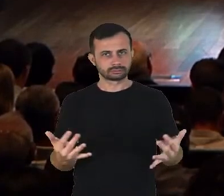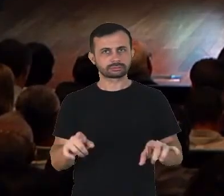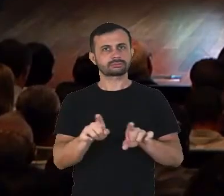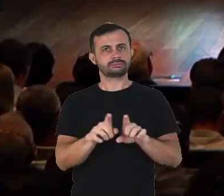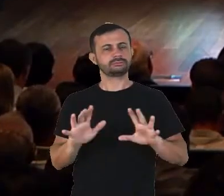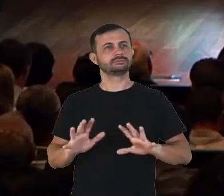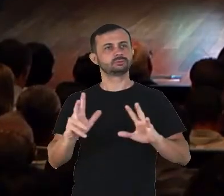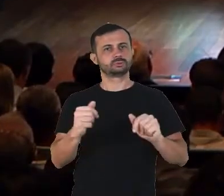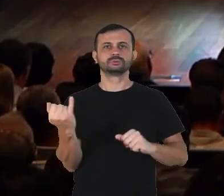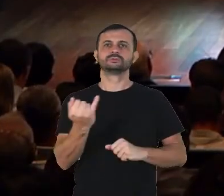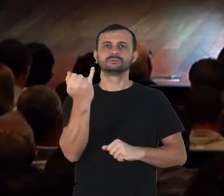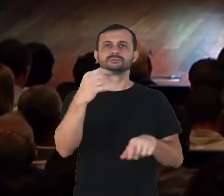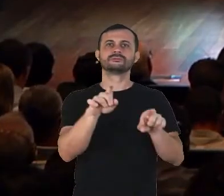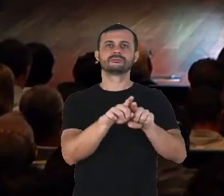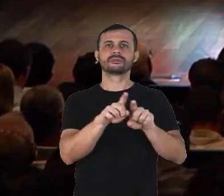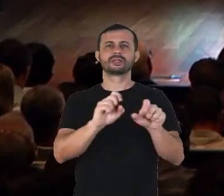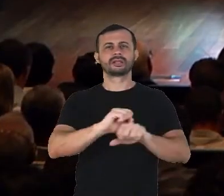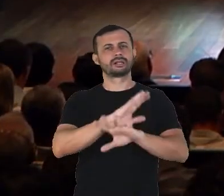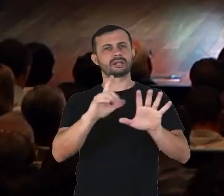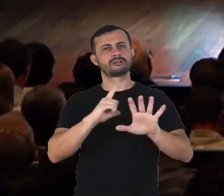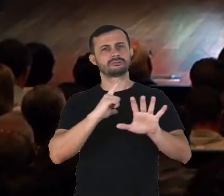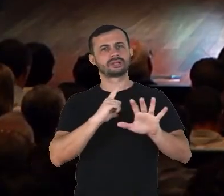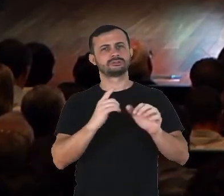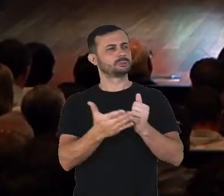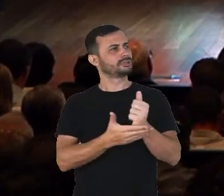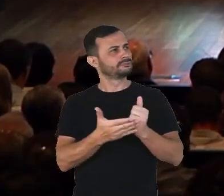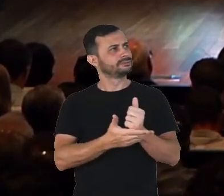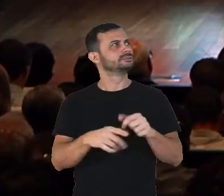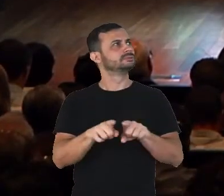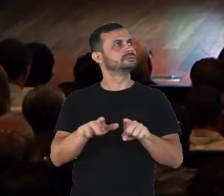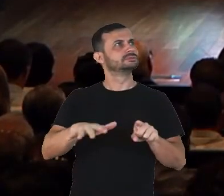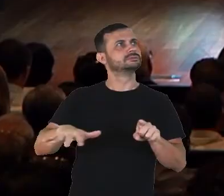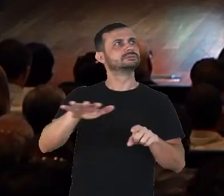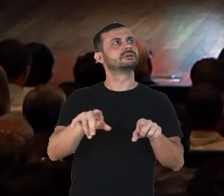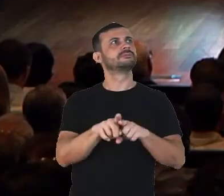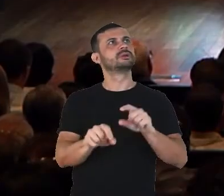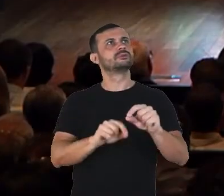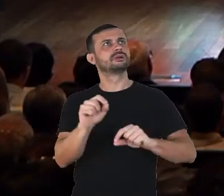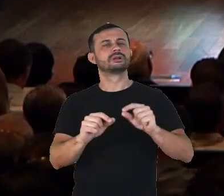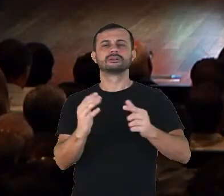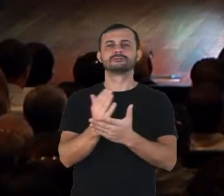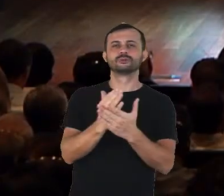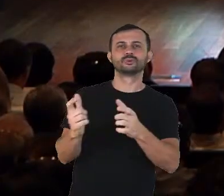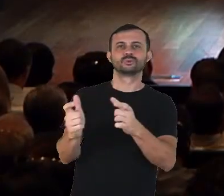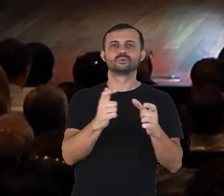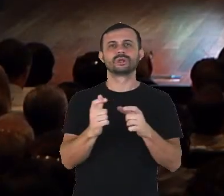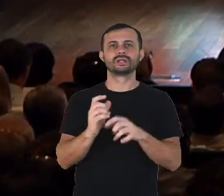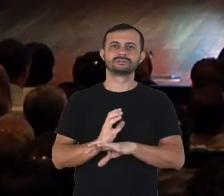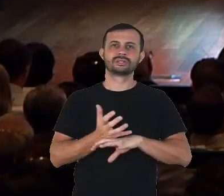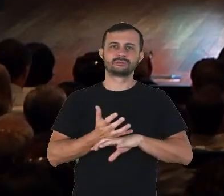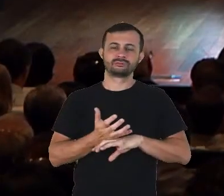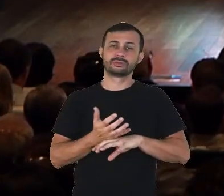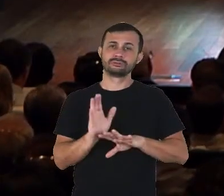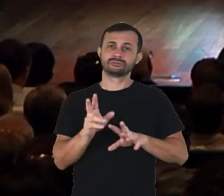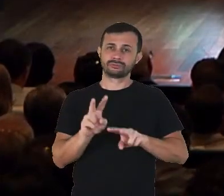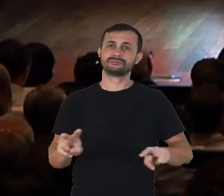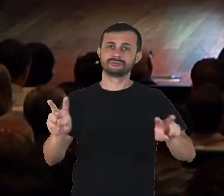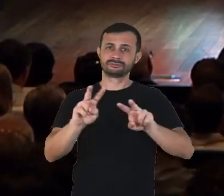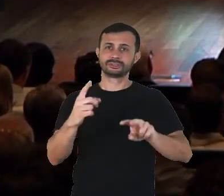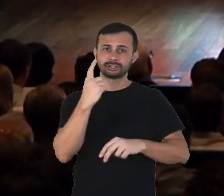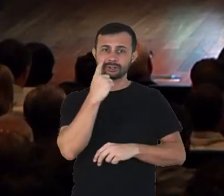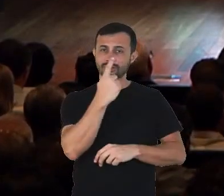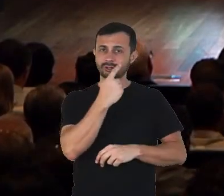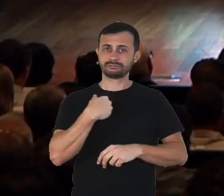surface in filter stack tailings, and I've seen it with my own eyes where things are going up, and it's